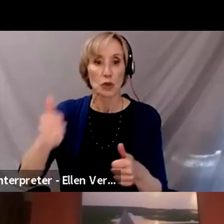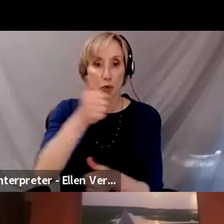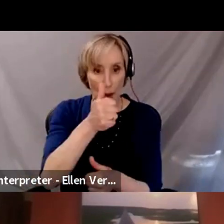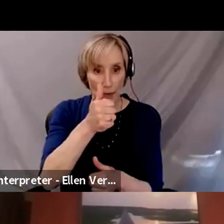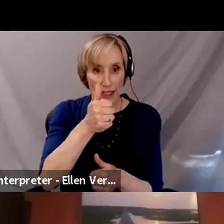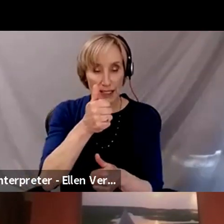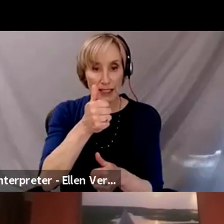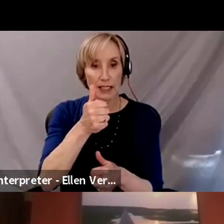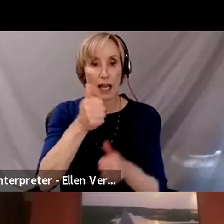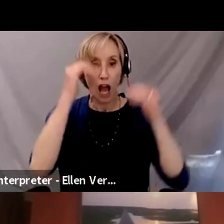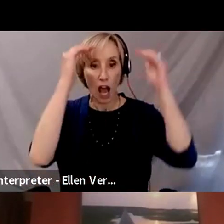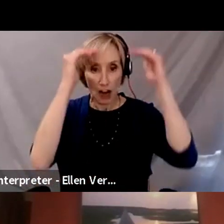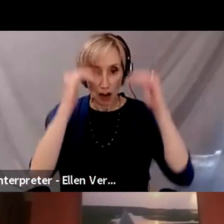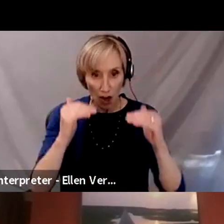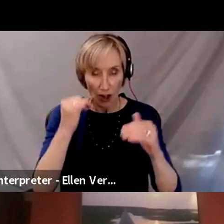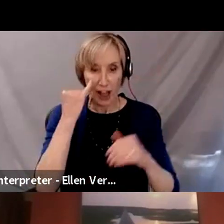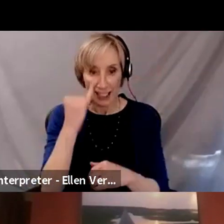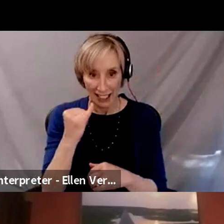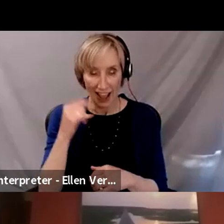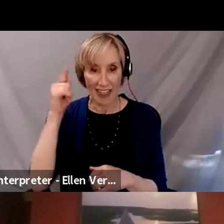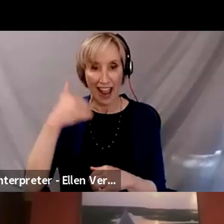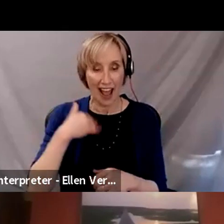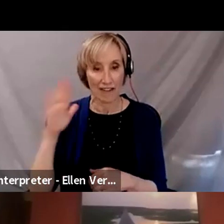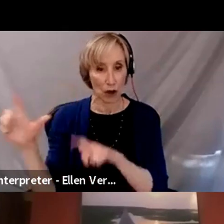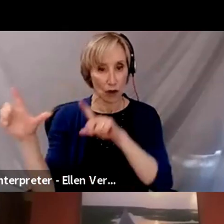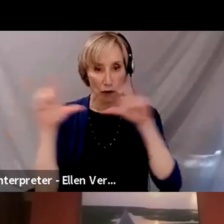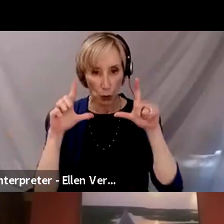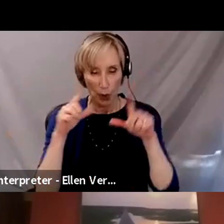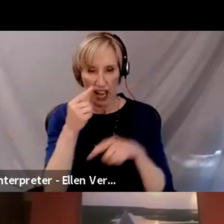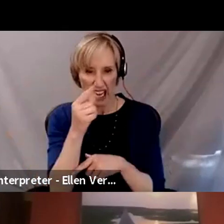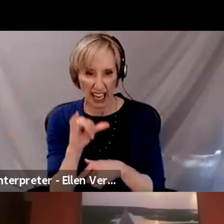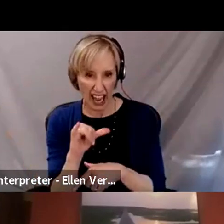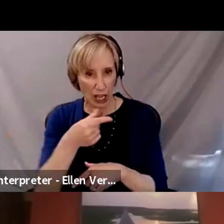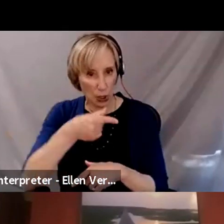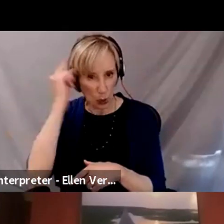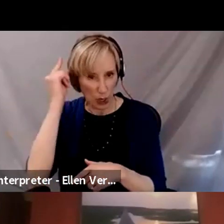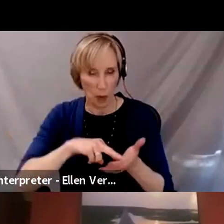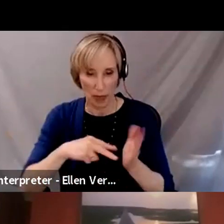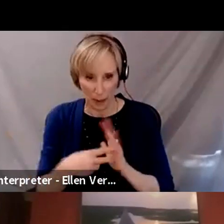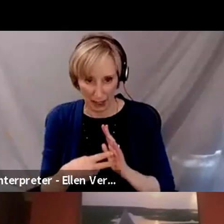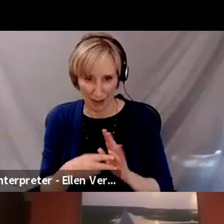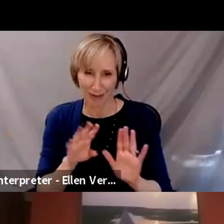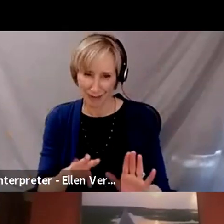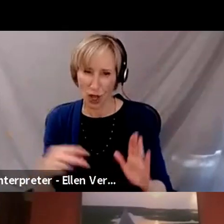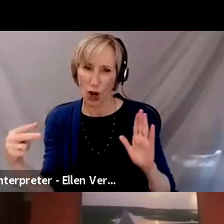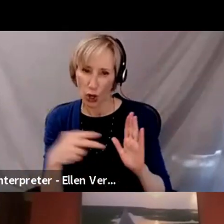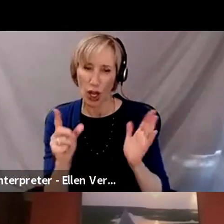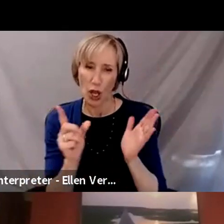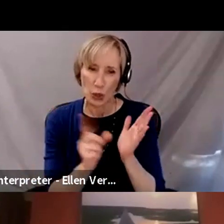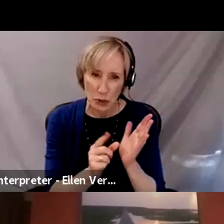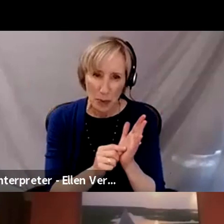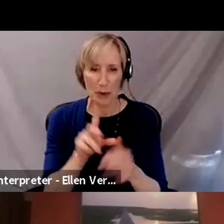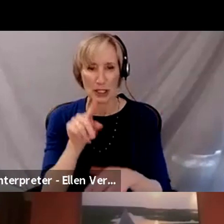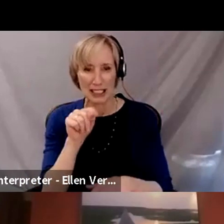being queer is. If you look in media, often when you see the portrayal of gay people, it is usually a